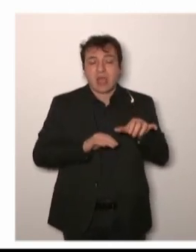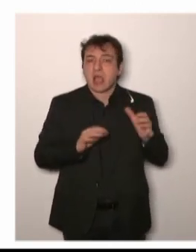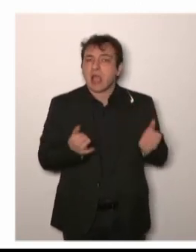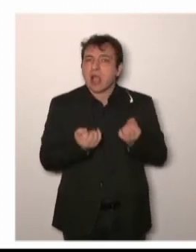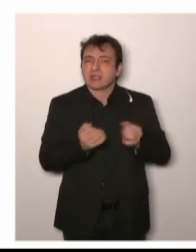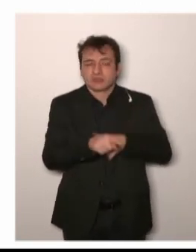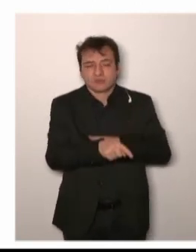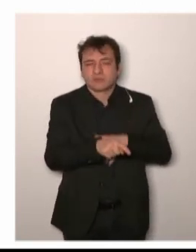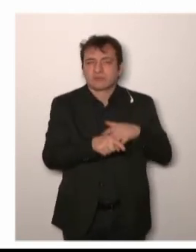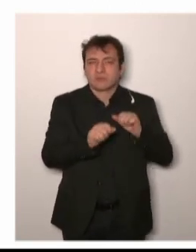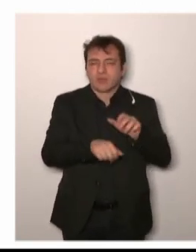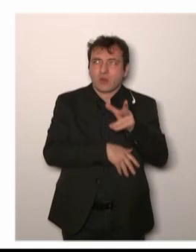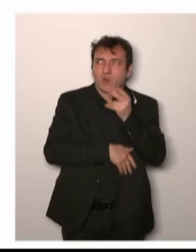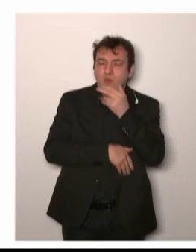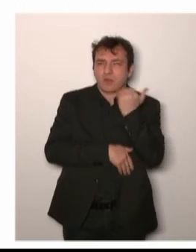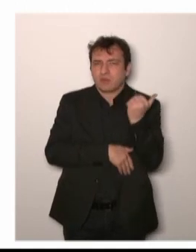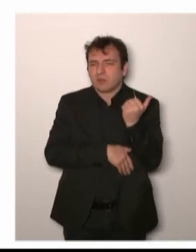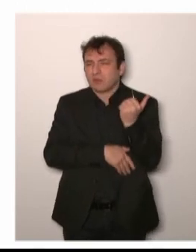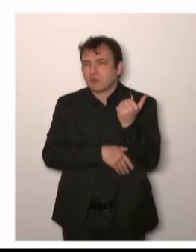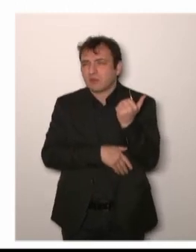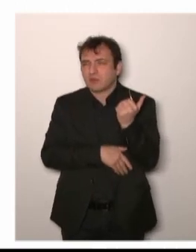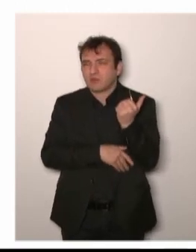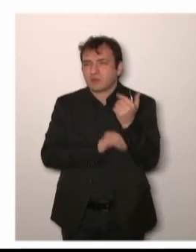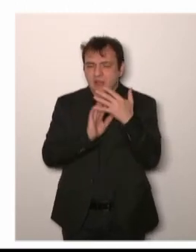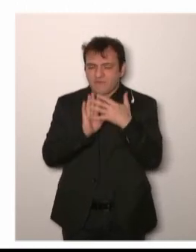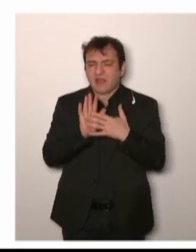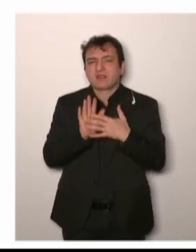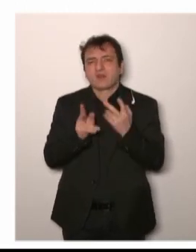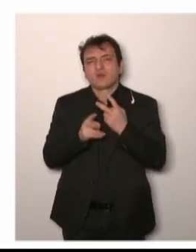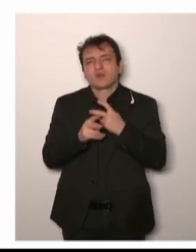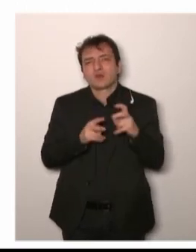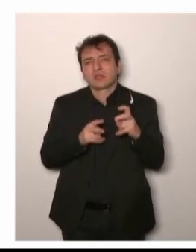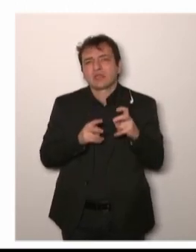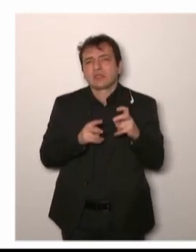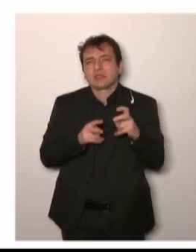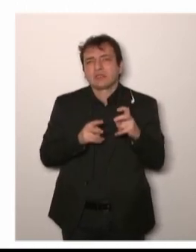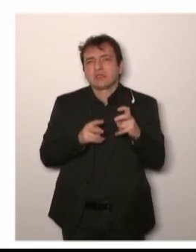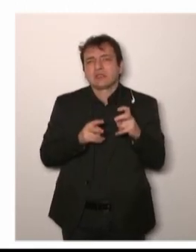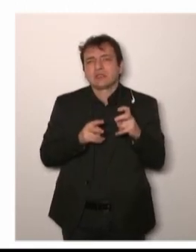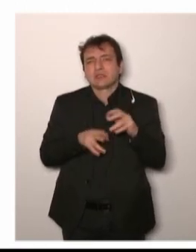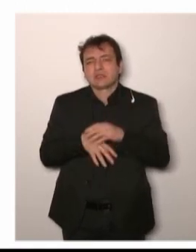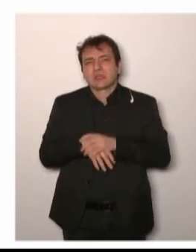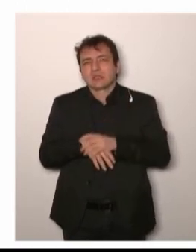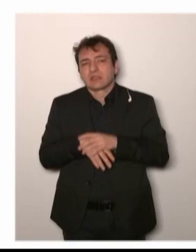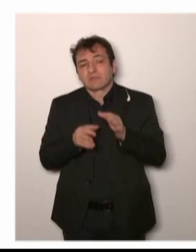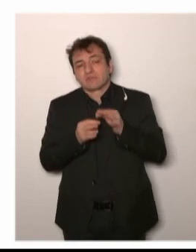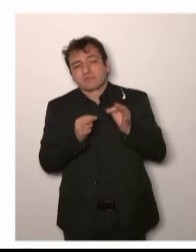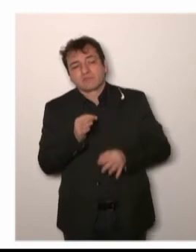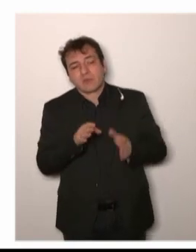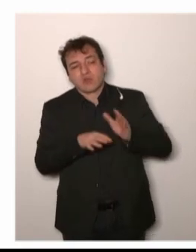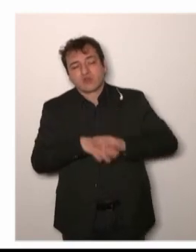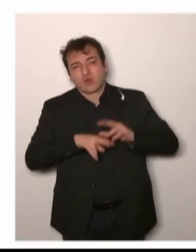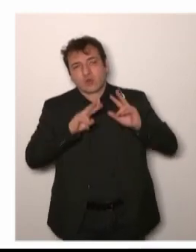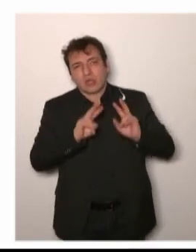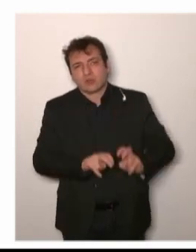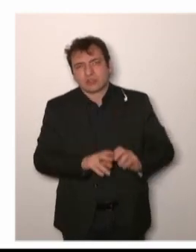impact of risk factors and health determinants on the development and research and development and progression of